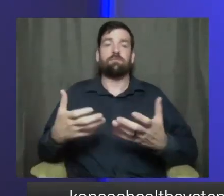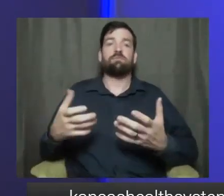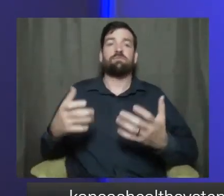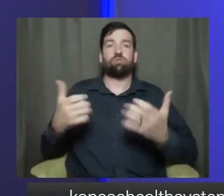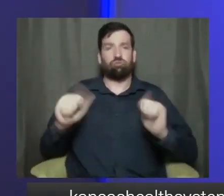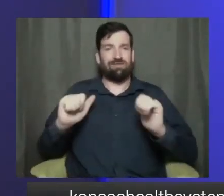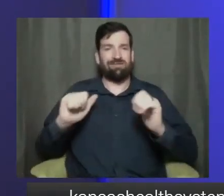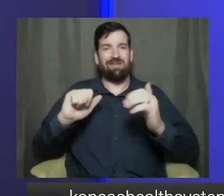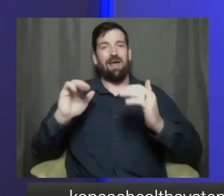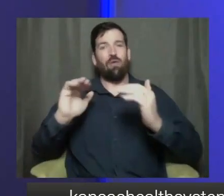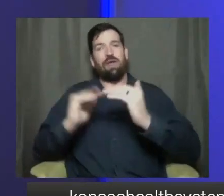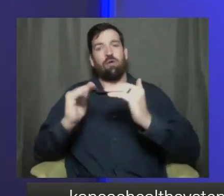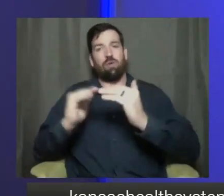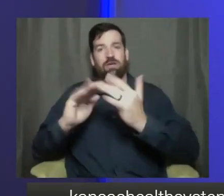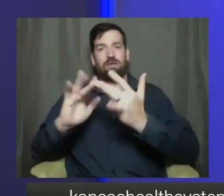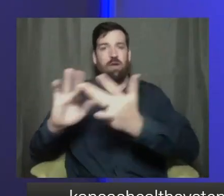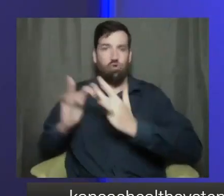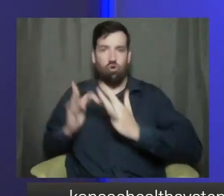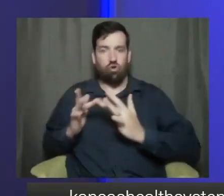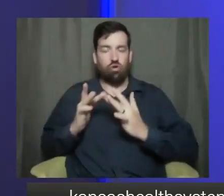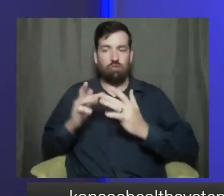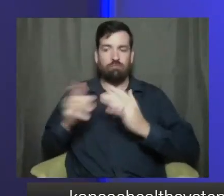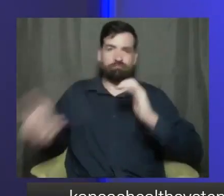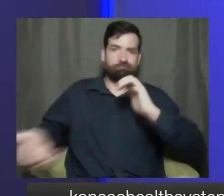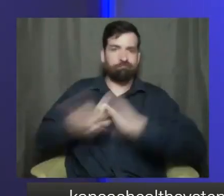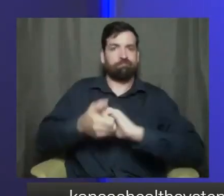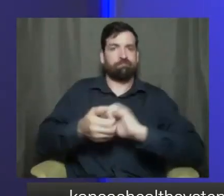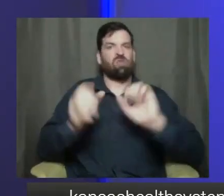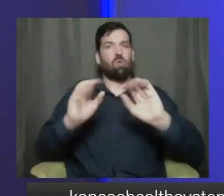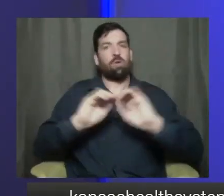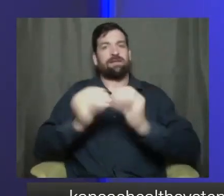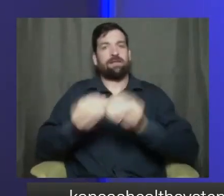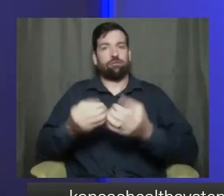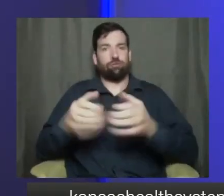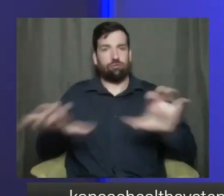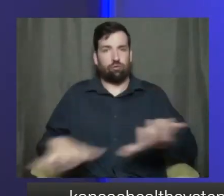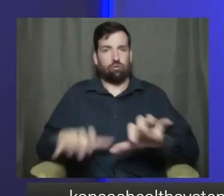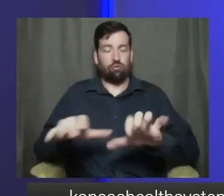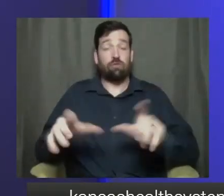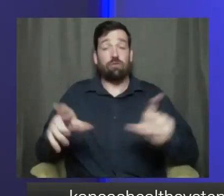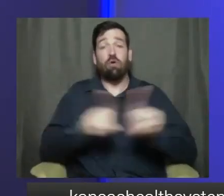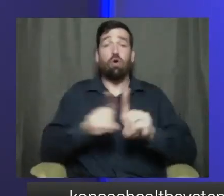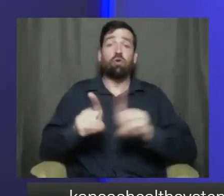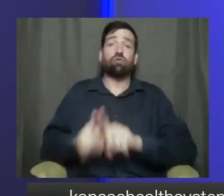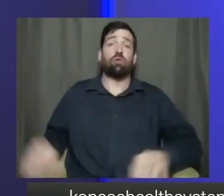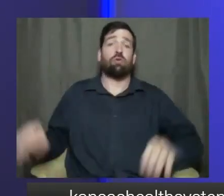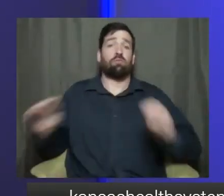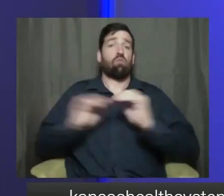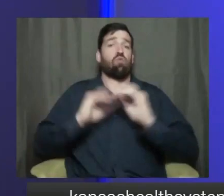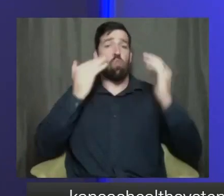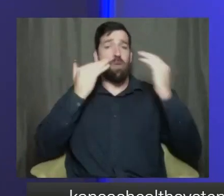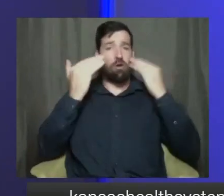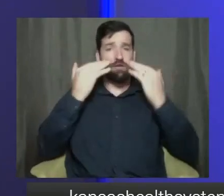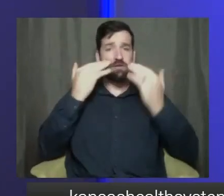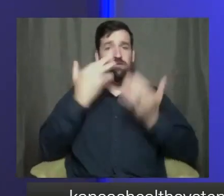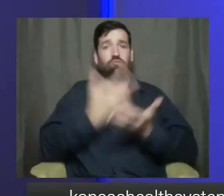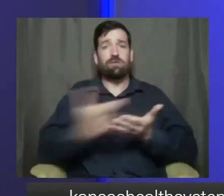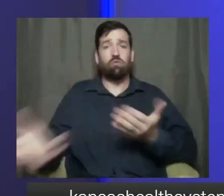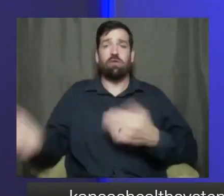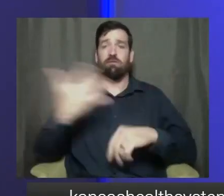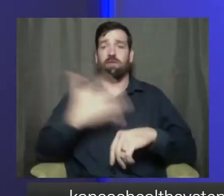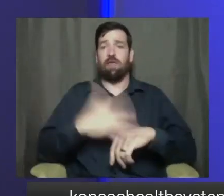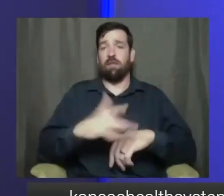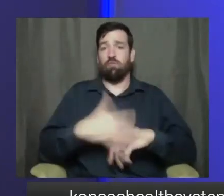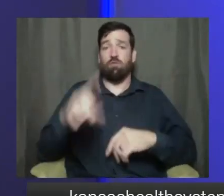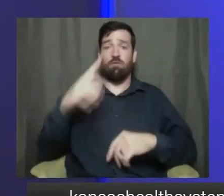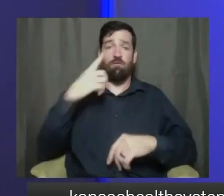partnering with organizations that work on this in the community, and also to increase the awareness of the resources that are available to women,